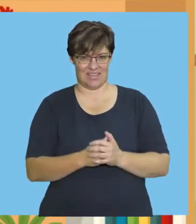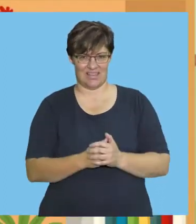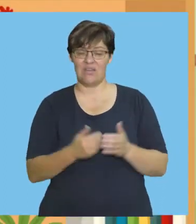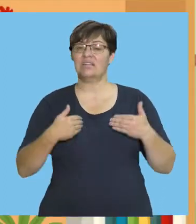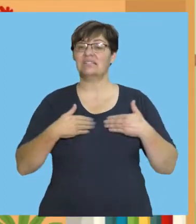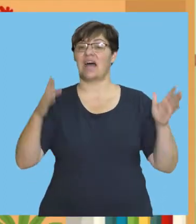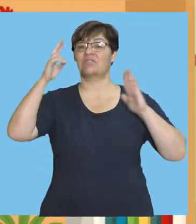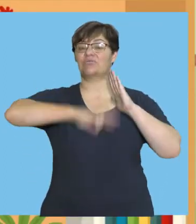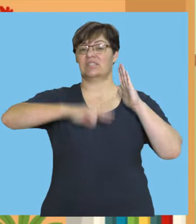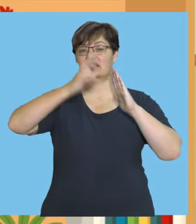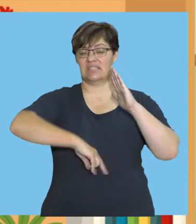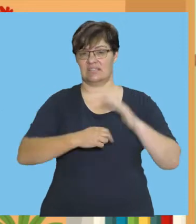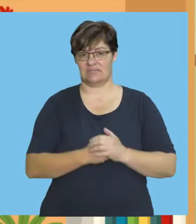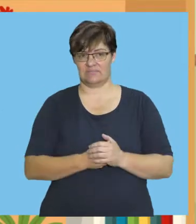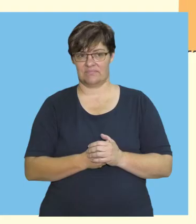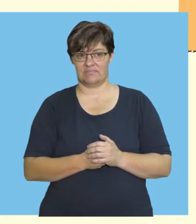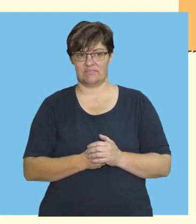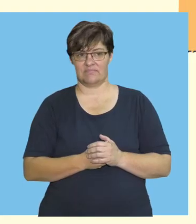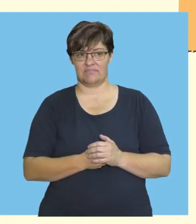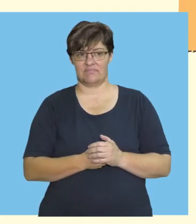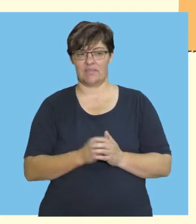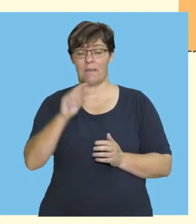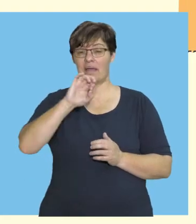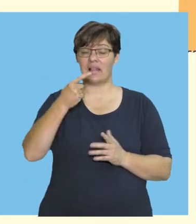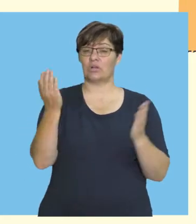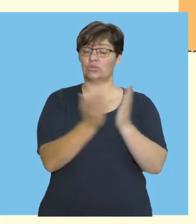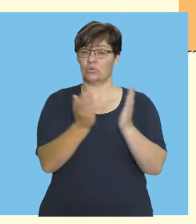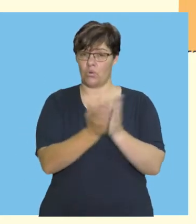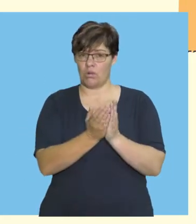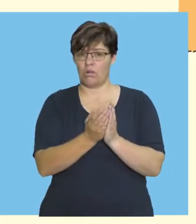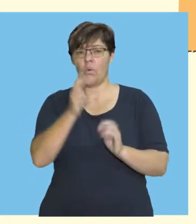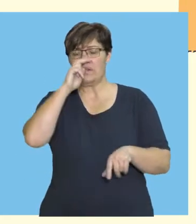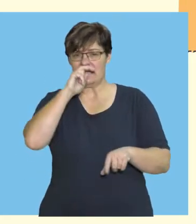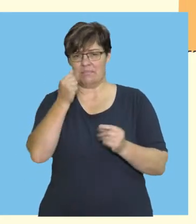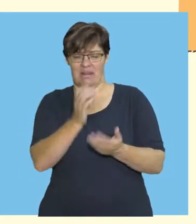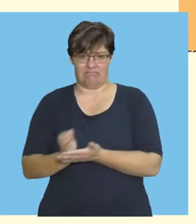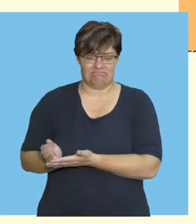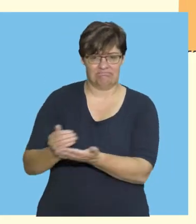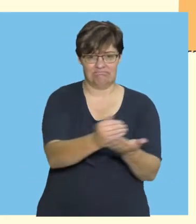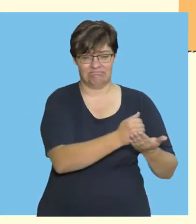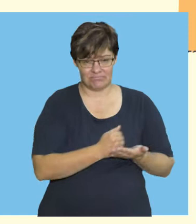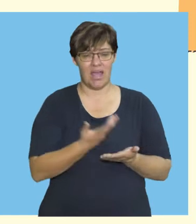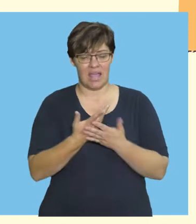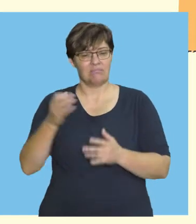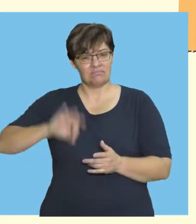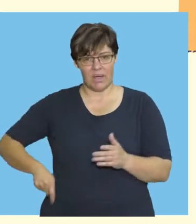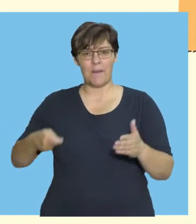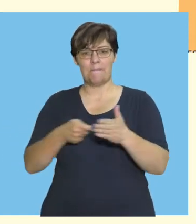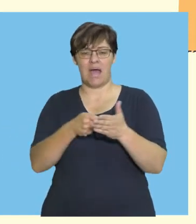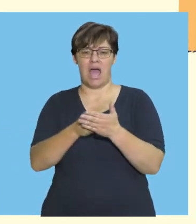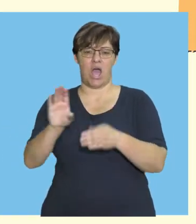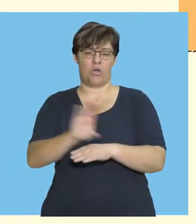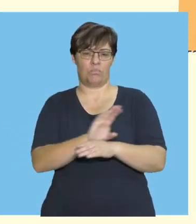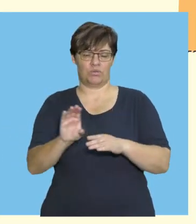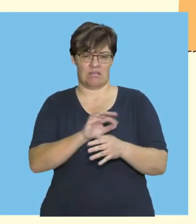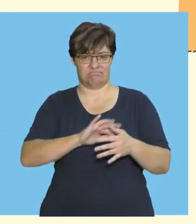Super! Let's begin reading. Mandla's school needed to have a fundraiser so they could earn money to buy